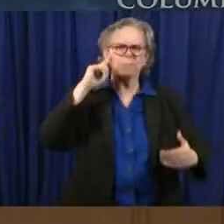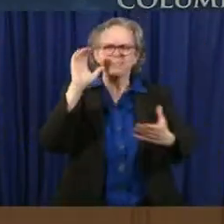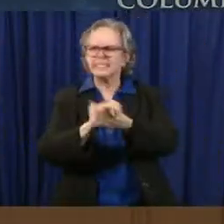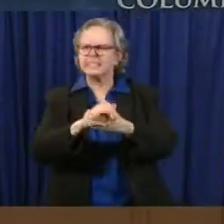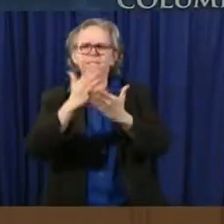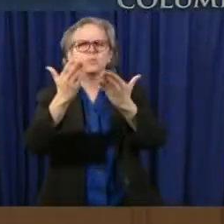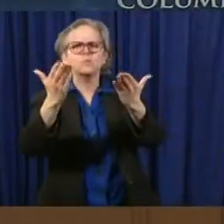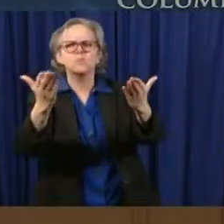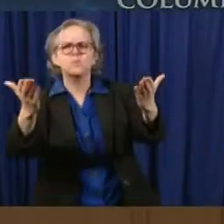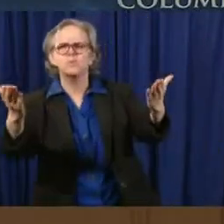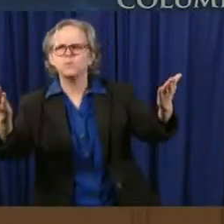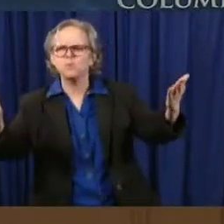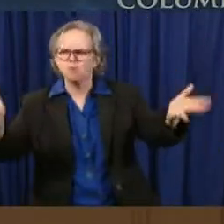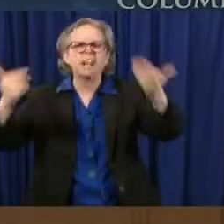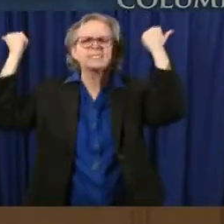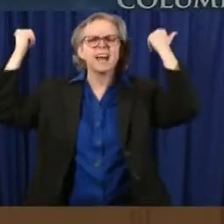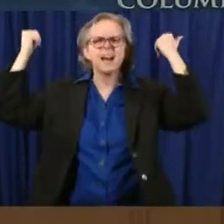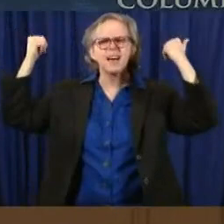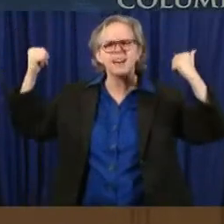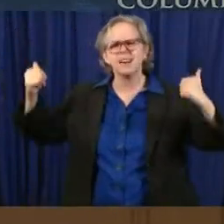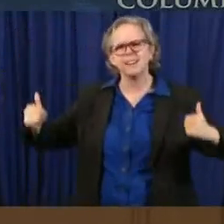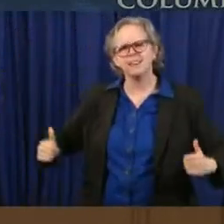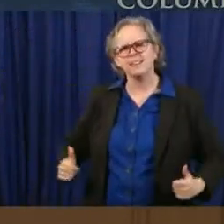you gotta rise.